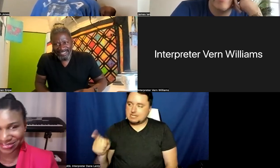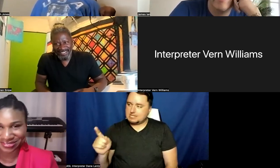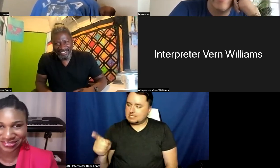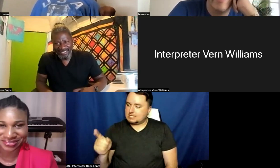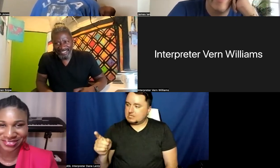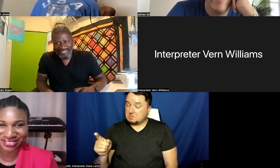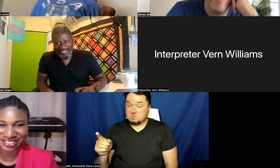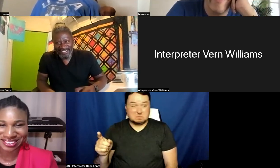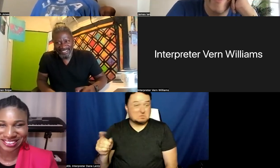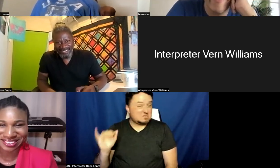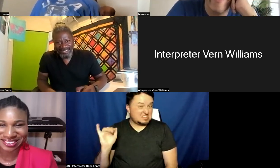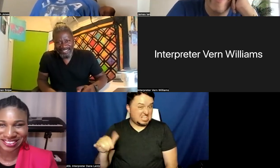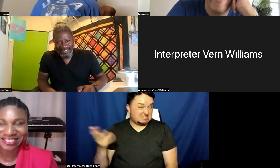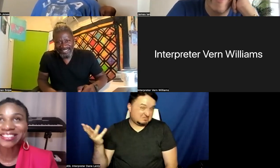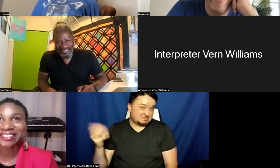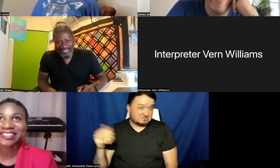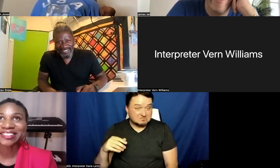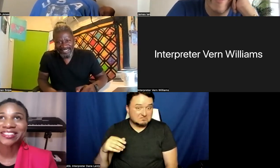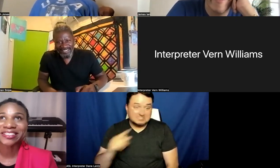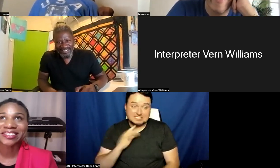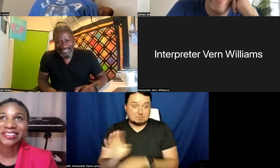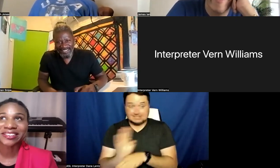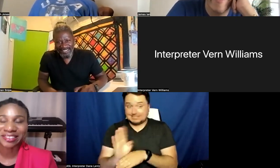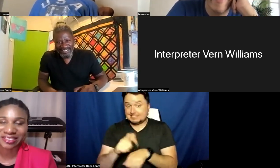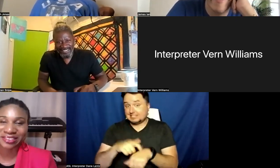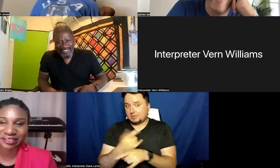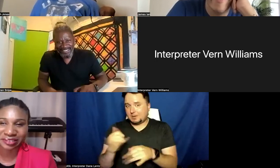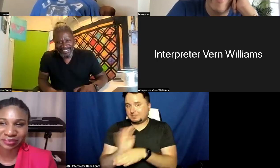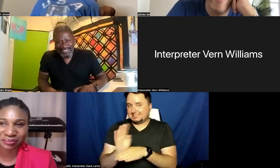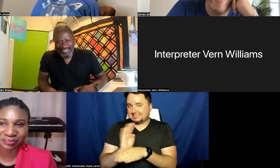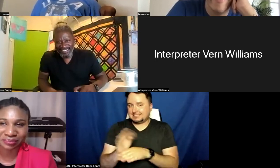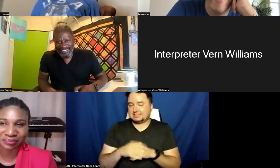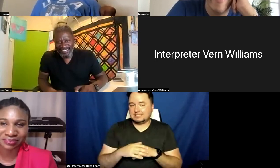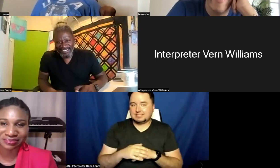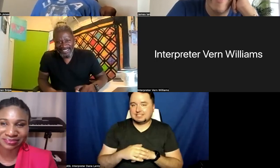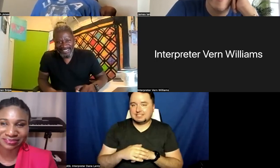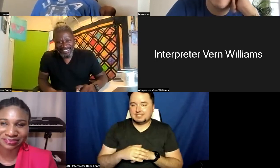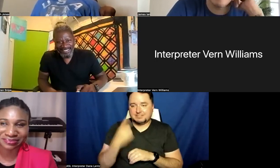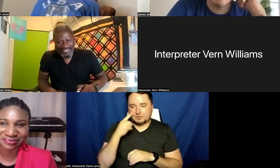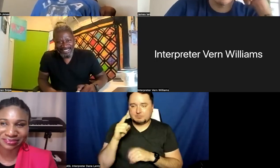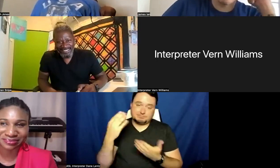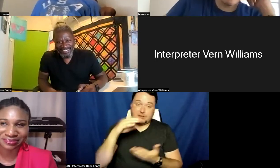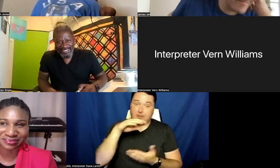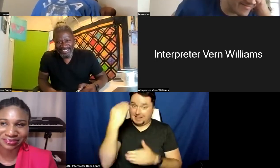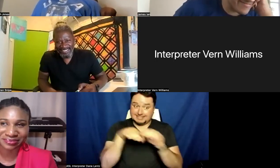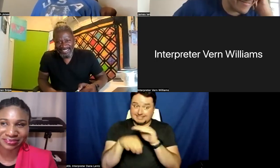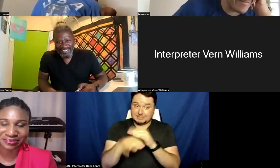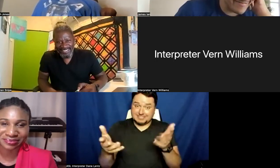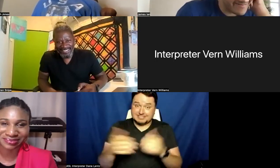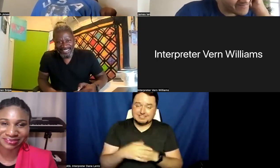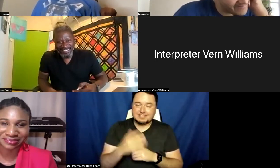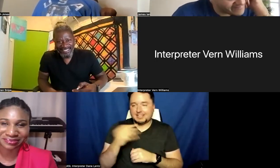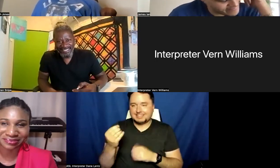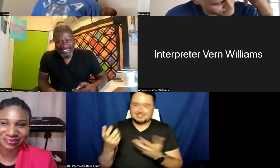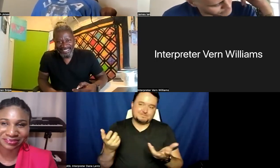Pretty much that. It's a busy time right now for Black accessibility and